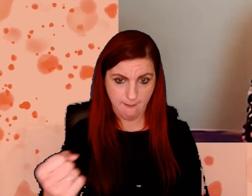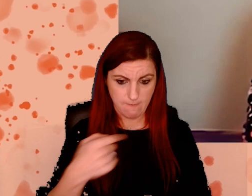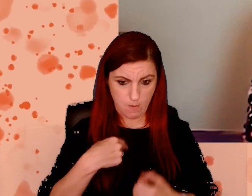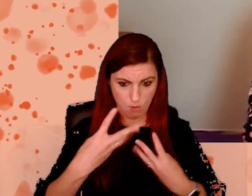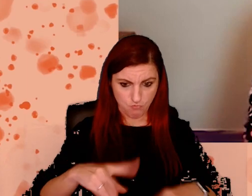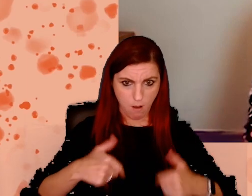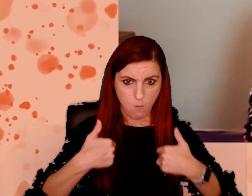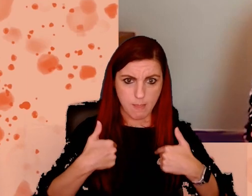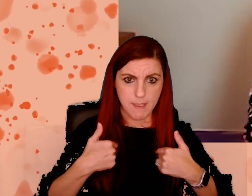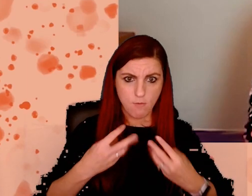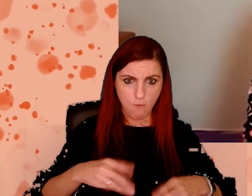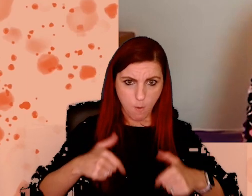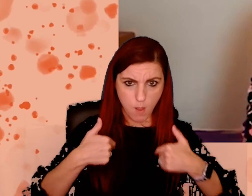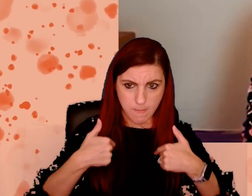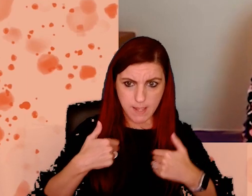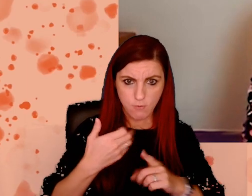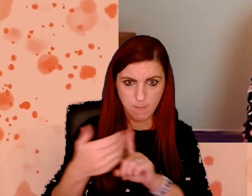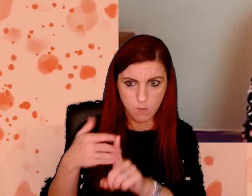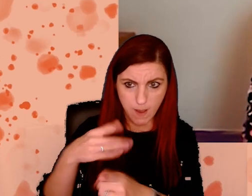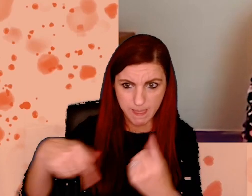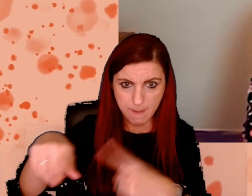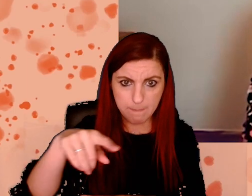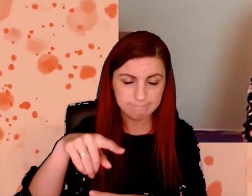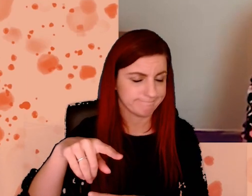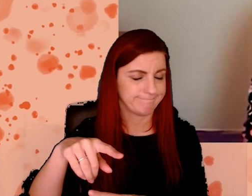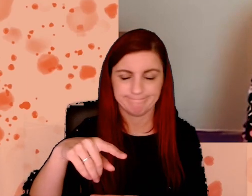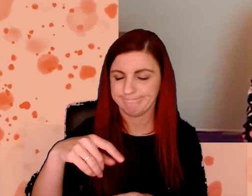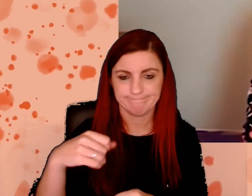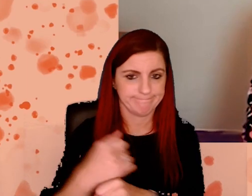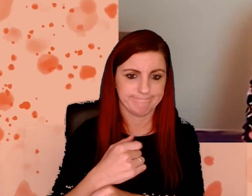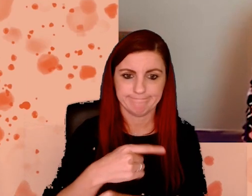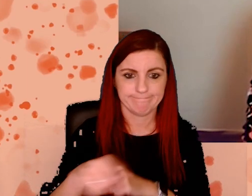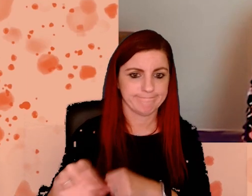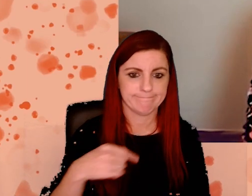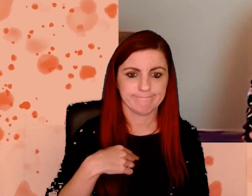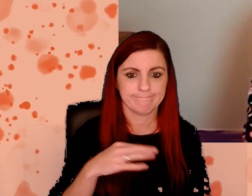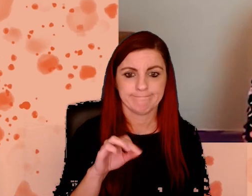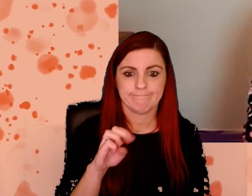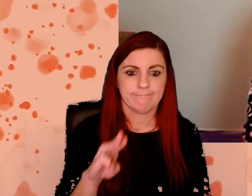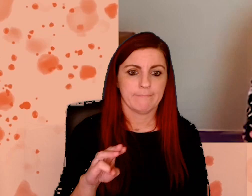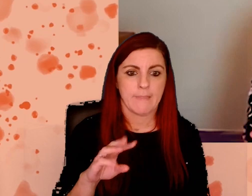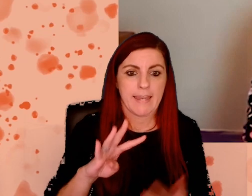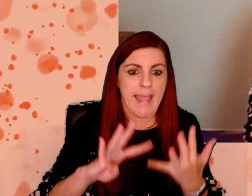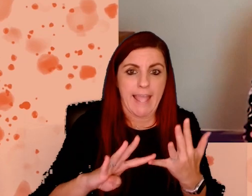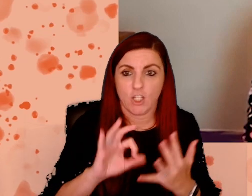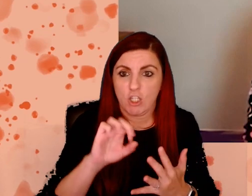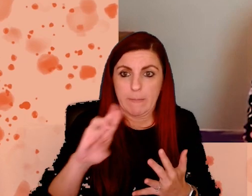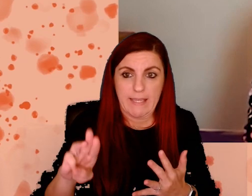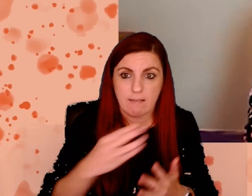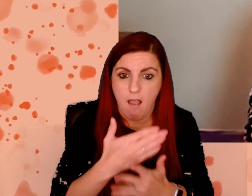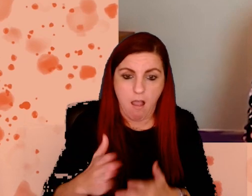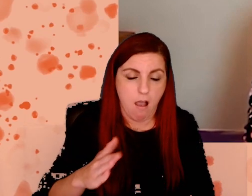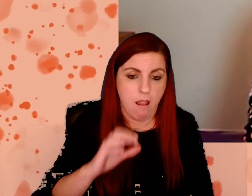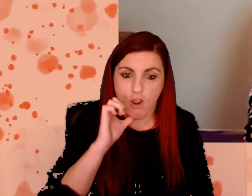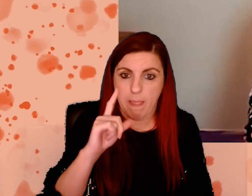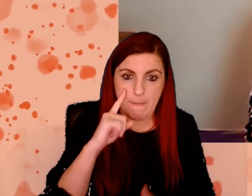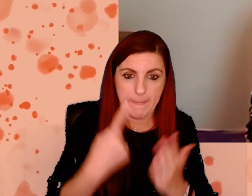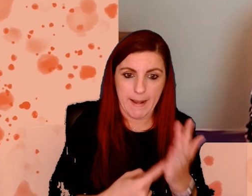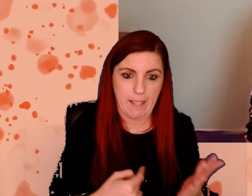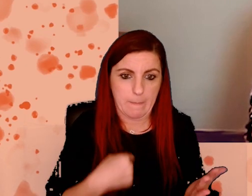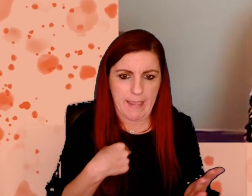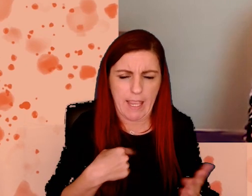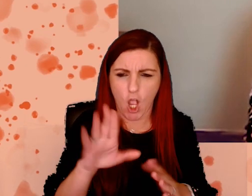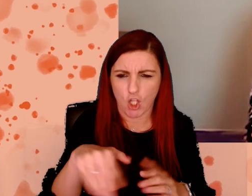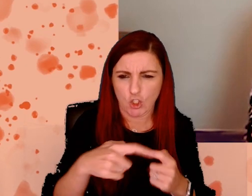something wrong. And unfortunately, 9 GPs later and nobody wanted to believe me. I was